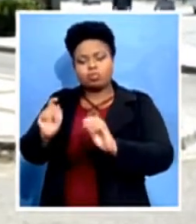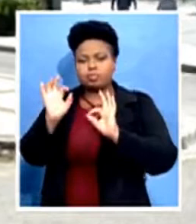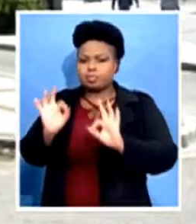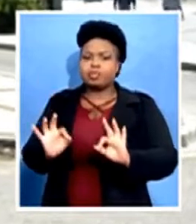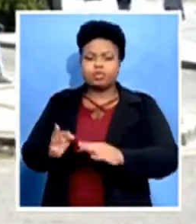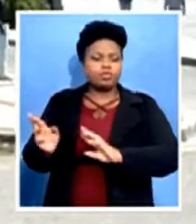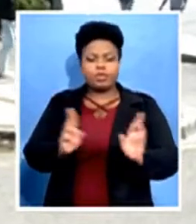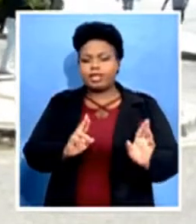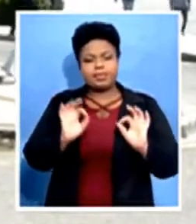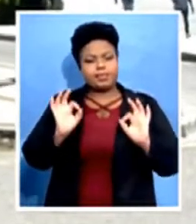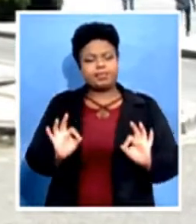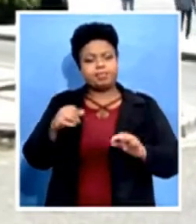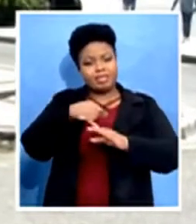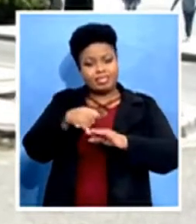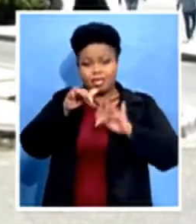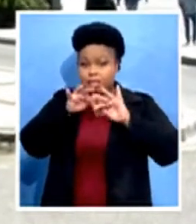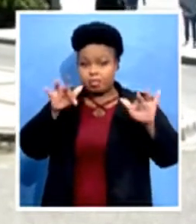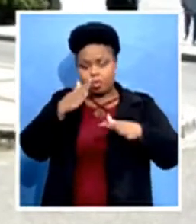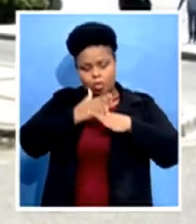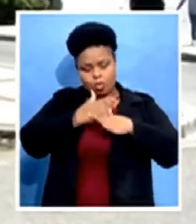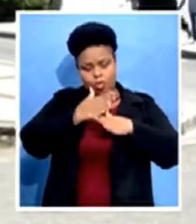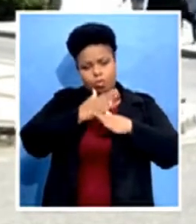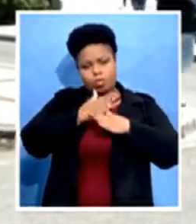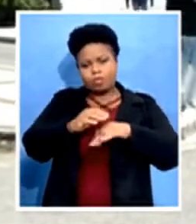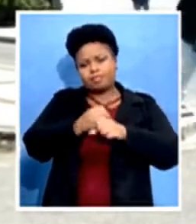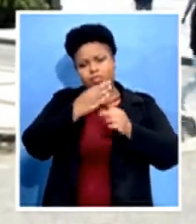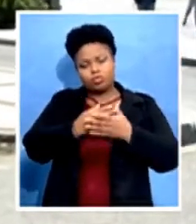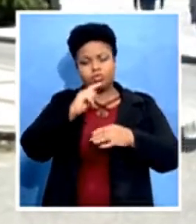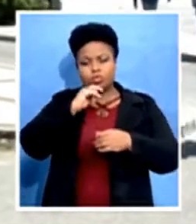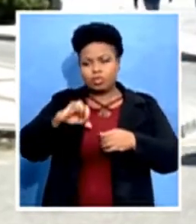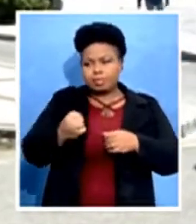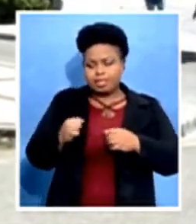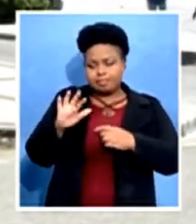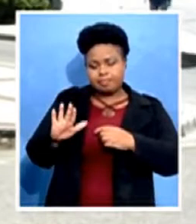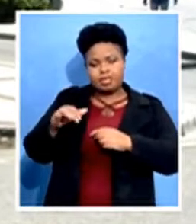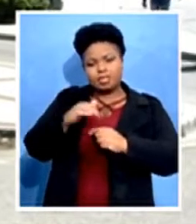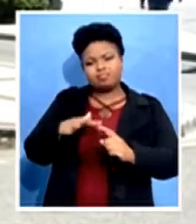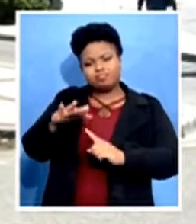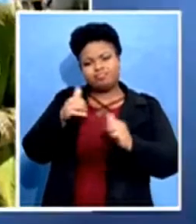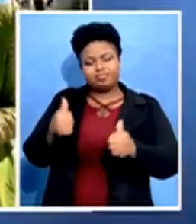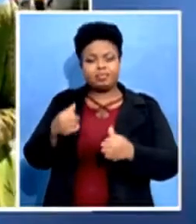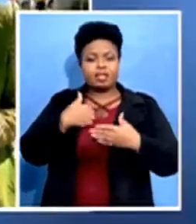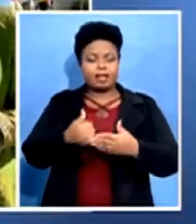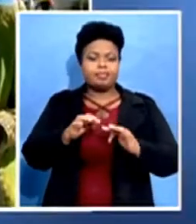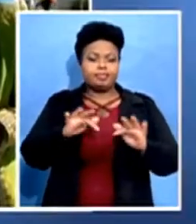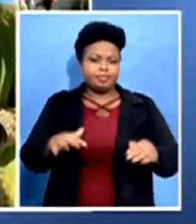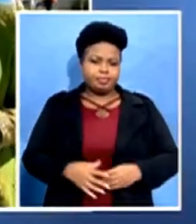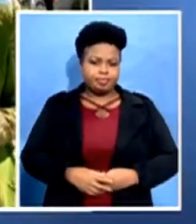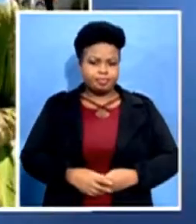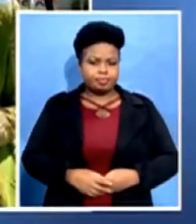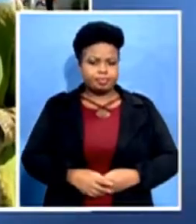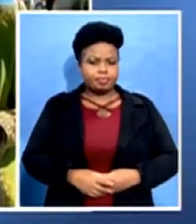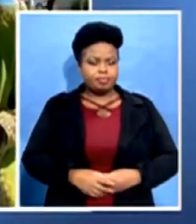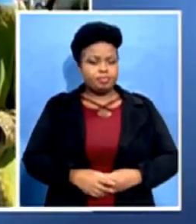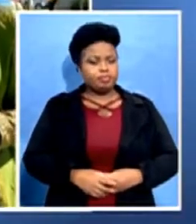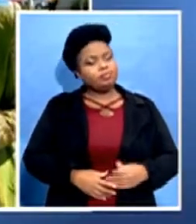working to ensure that the vaccine is kept in a good condition so that it's ready for people to be vaccinated. On a different note, Lerato, we know that there